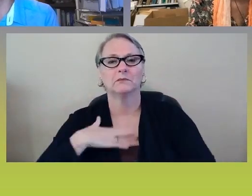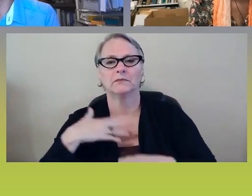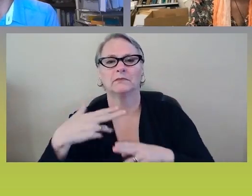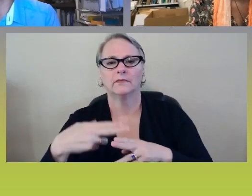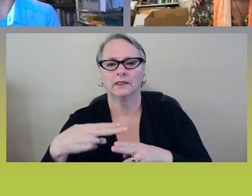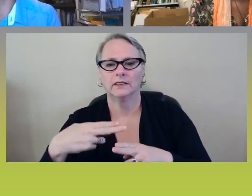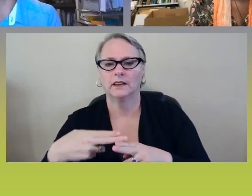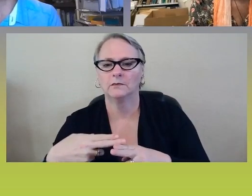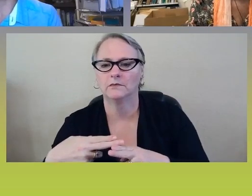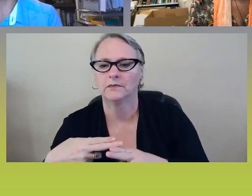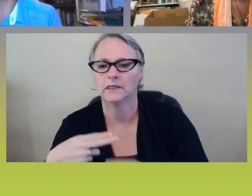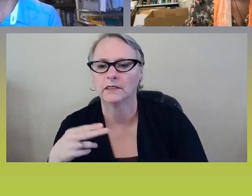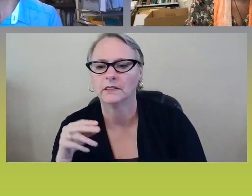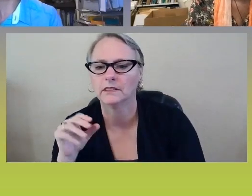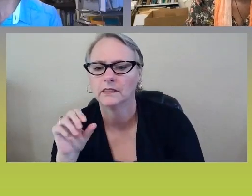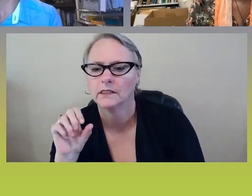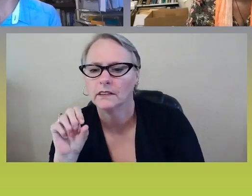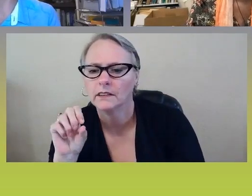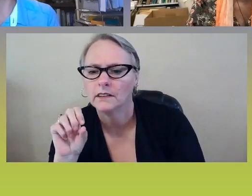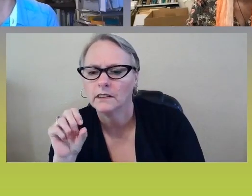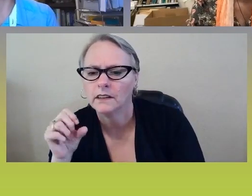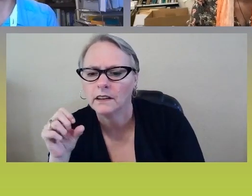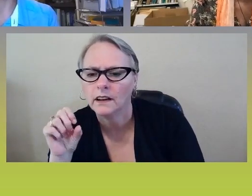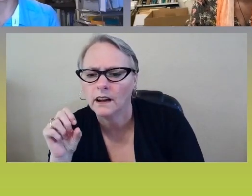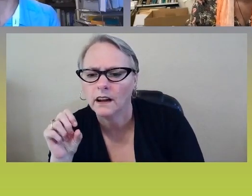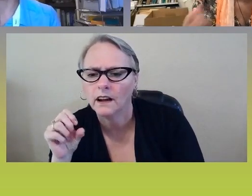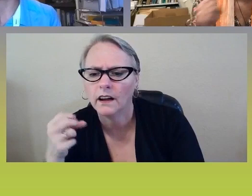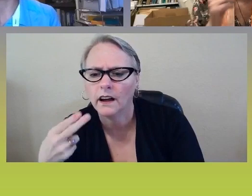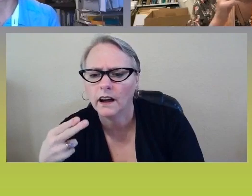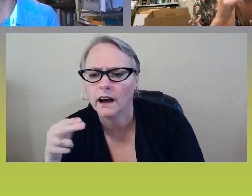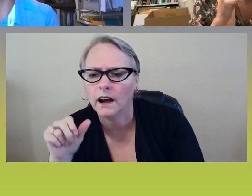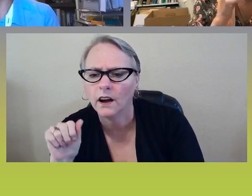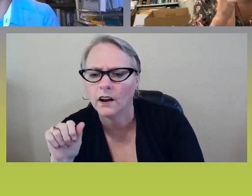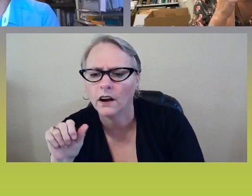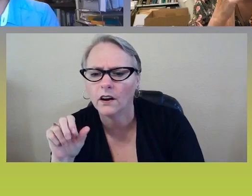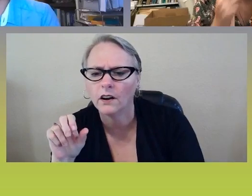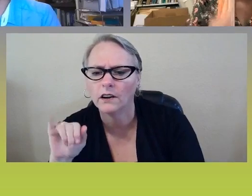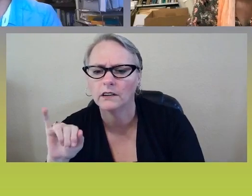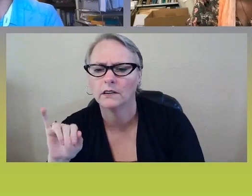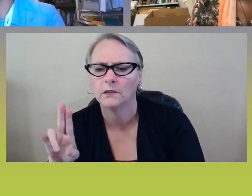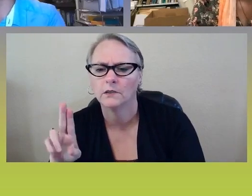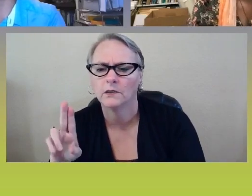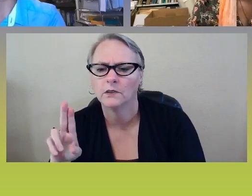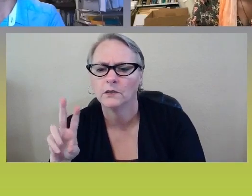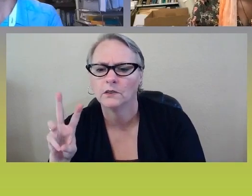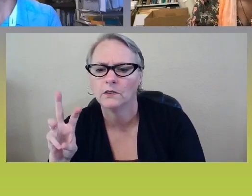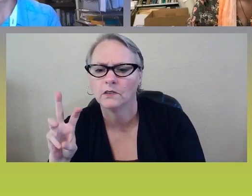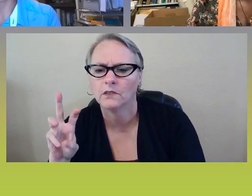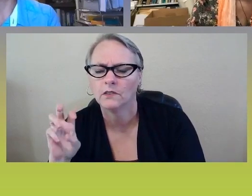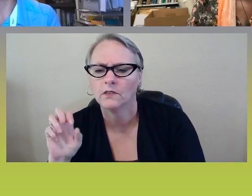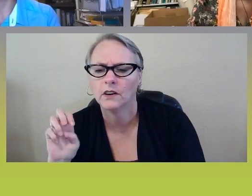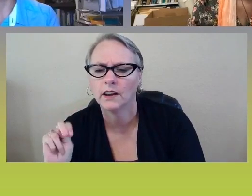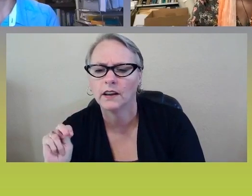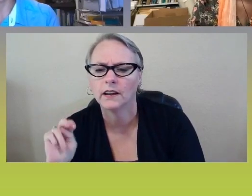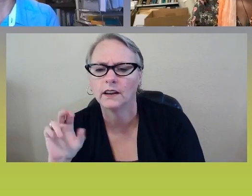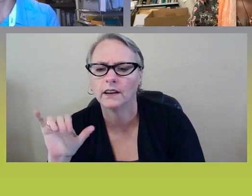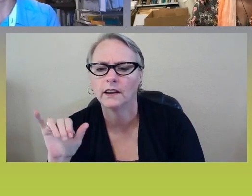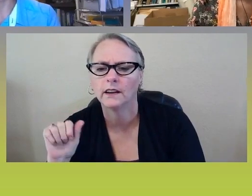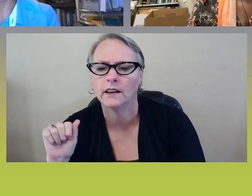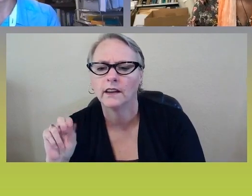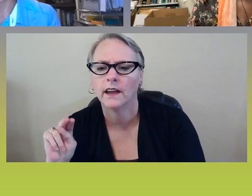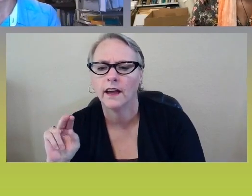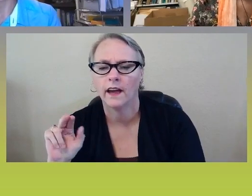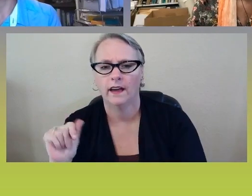Yang, and I am the moderator of the sessions. I'm an Asian woman, and I'm wearing glasses, and I have a long